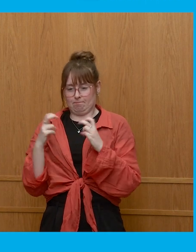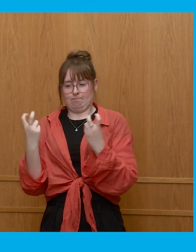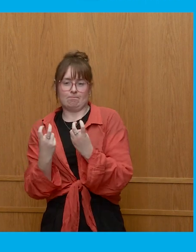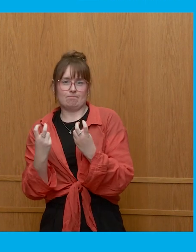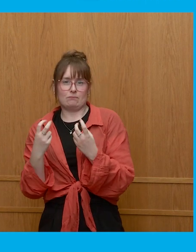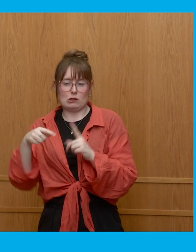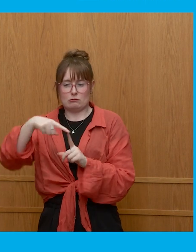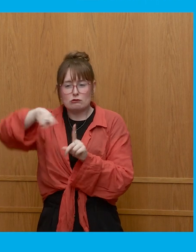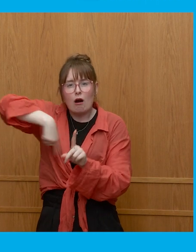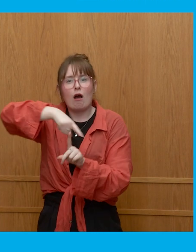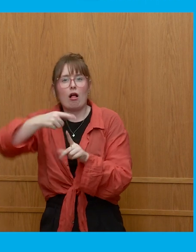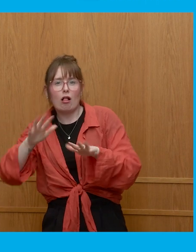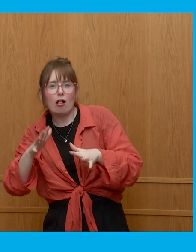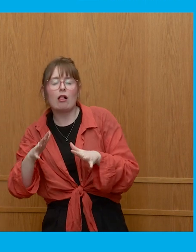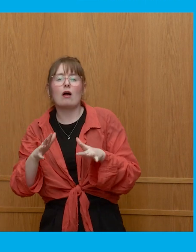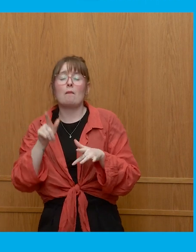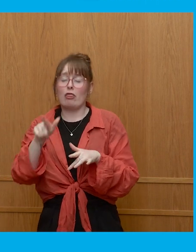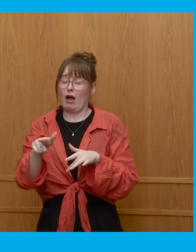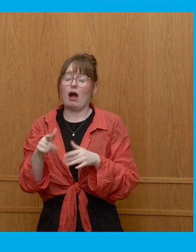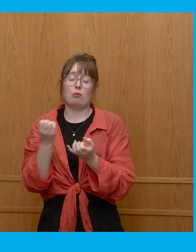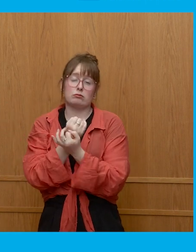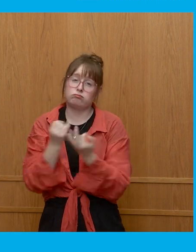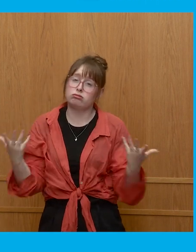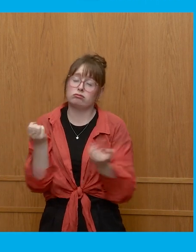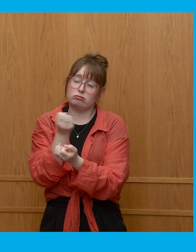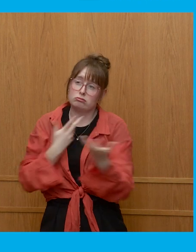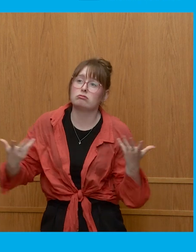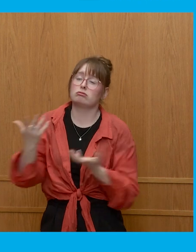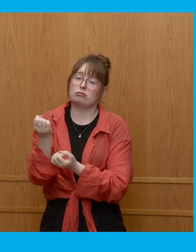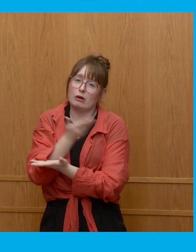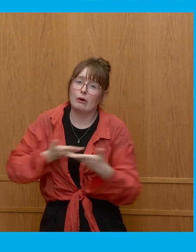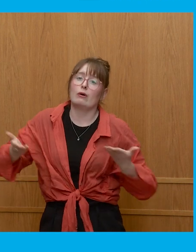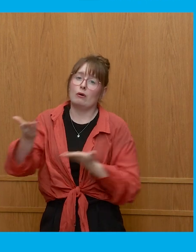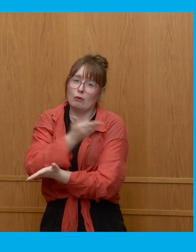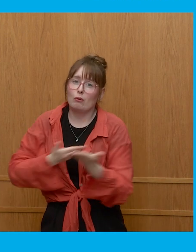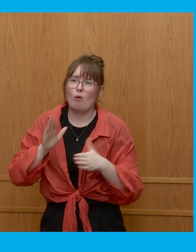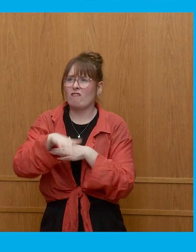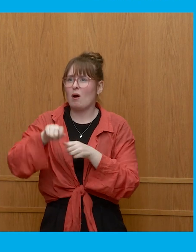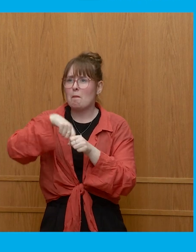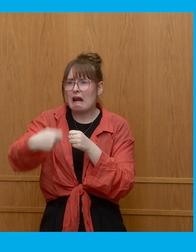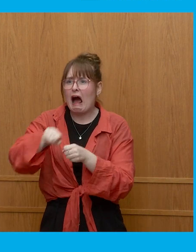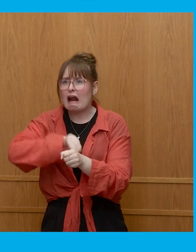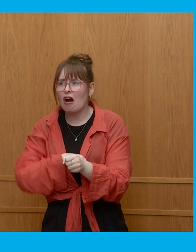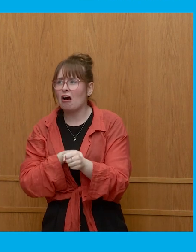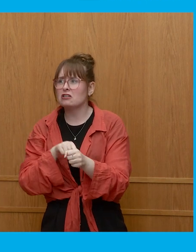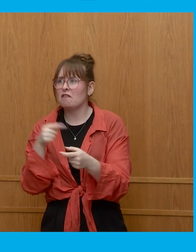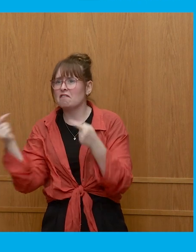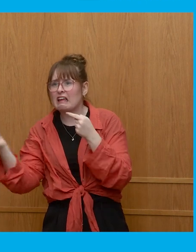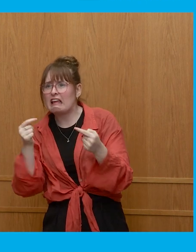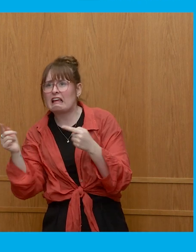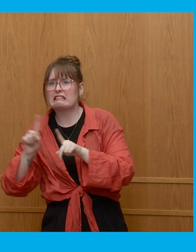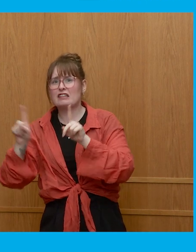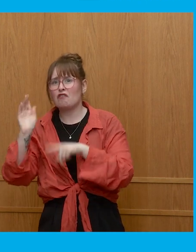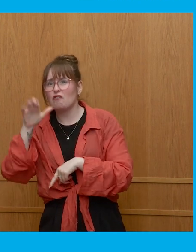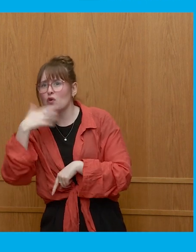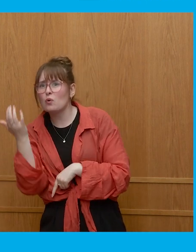that took endless discussion, as far as I can remember, about bananas versus, you know, and